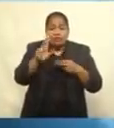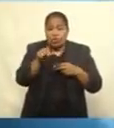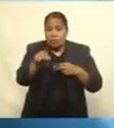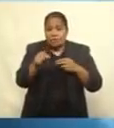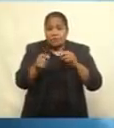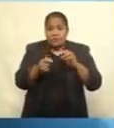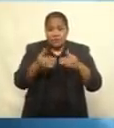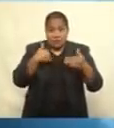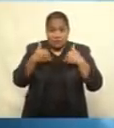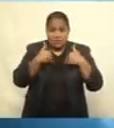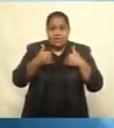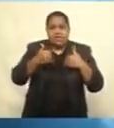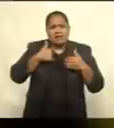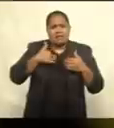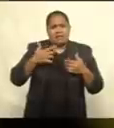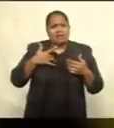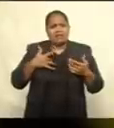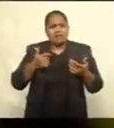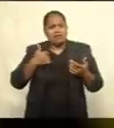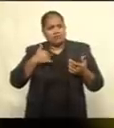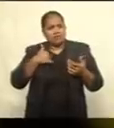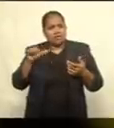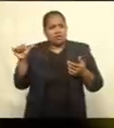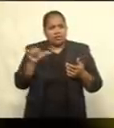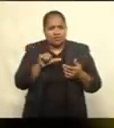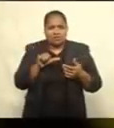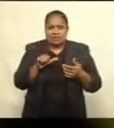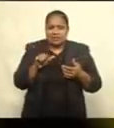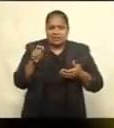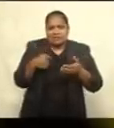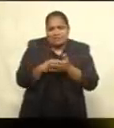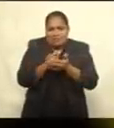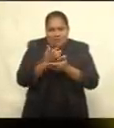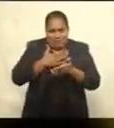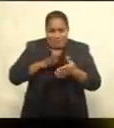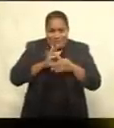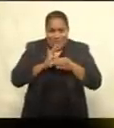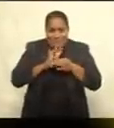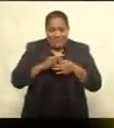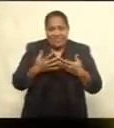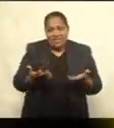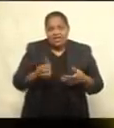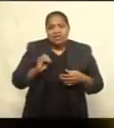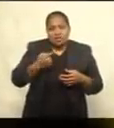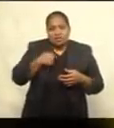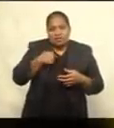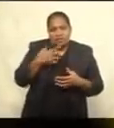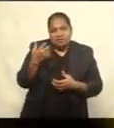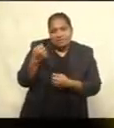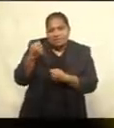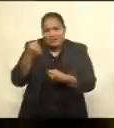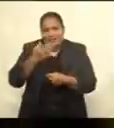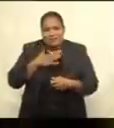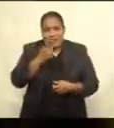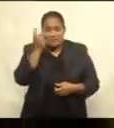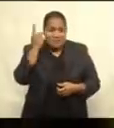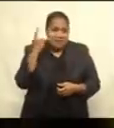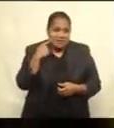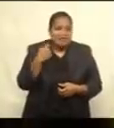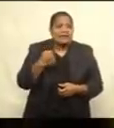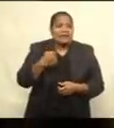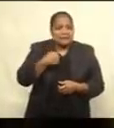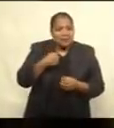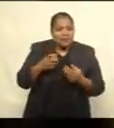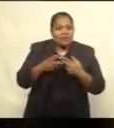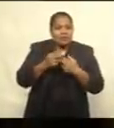I was living a lifestyle where I knew I had to foot my own bills and could not continue to hang on to my parents. And I lined up with friends and